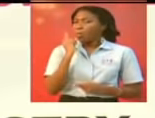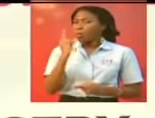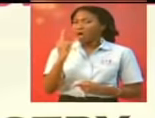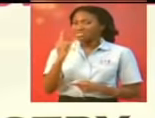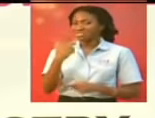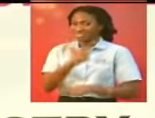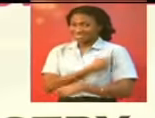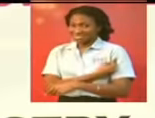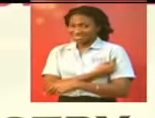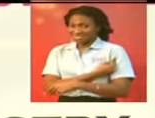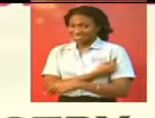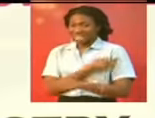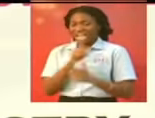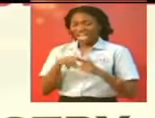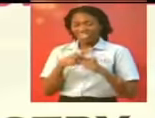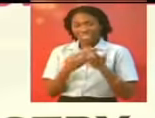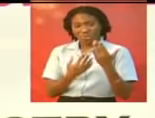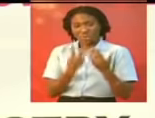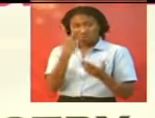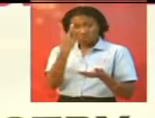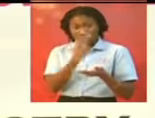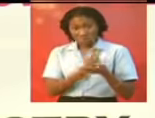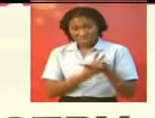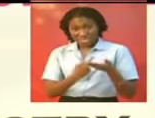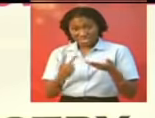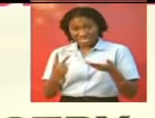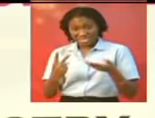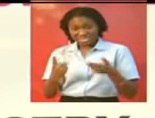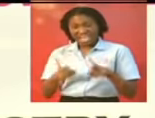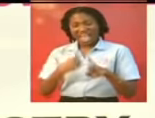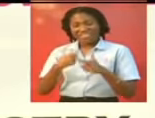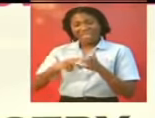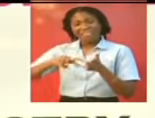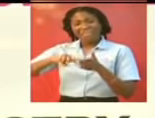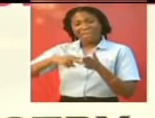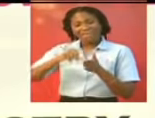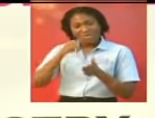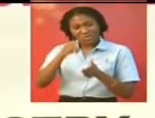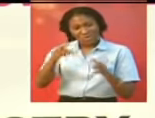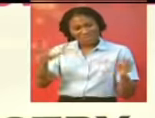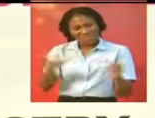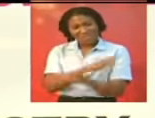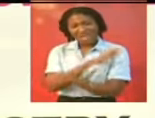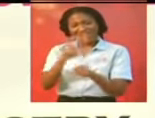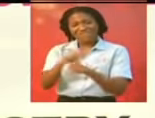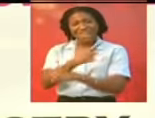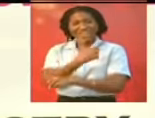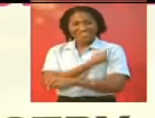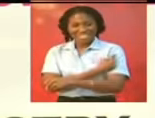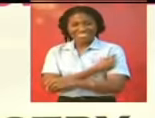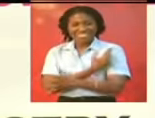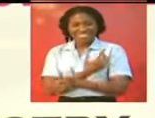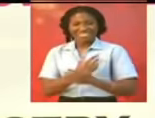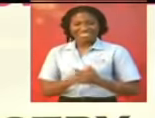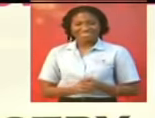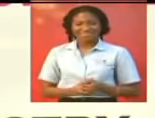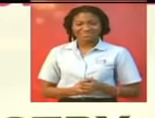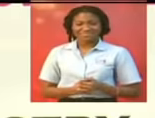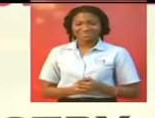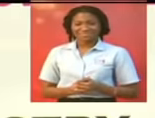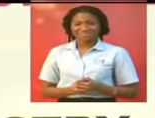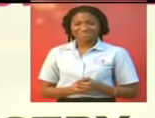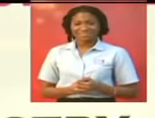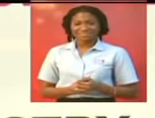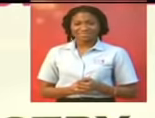wait 2 weeks, you can be considered fully vaccinated at that point in time. And as the question related to the quarantine